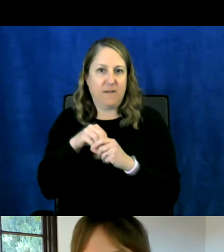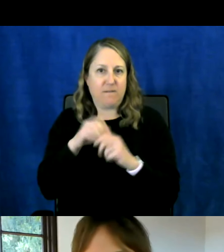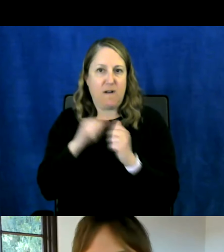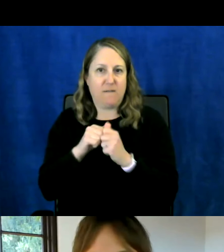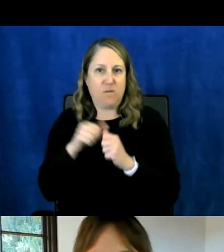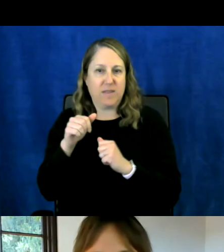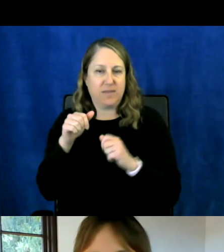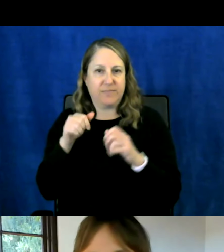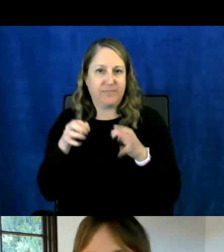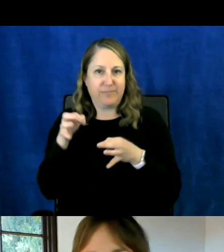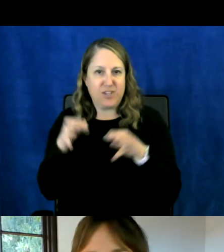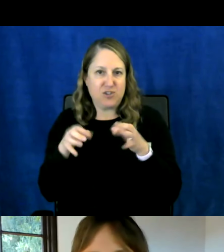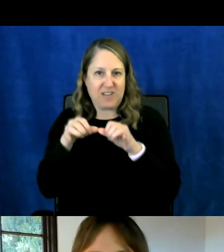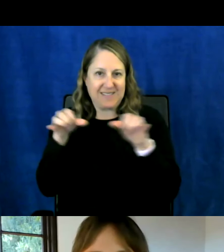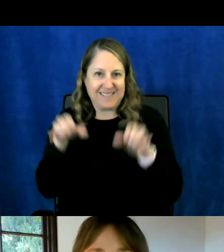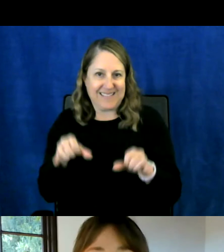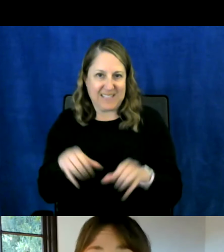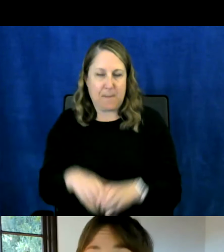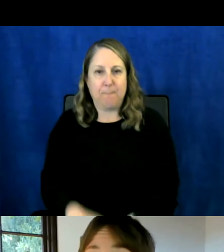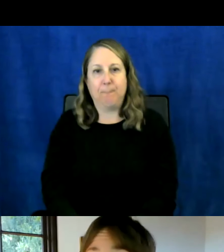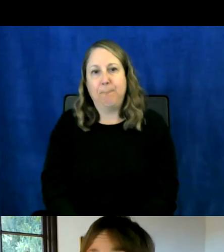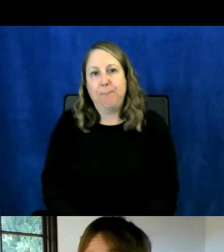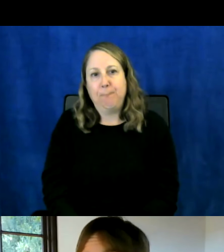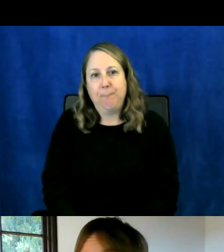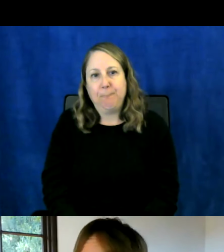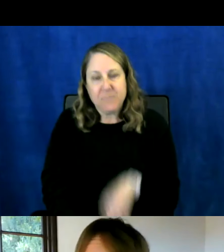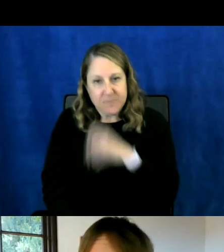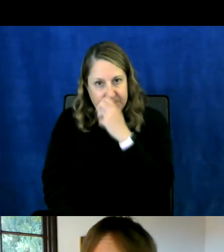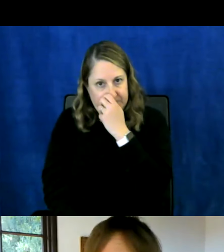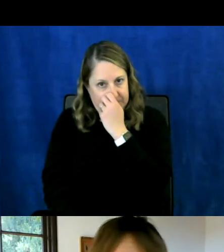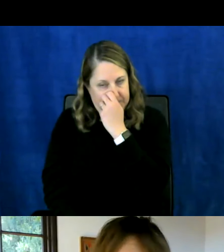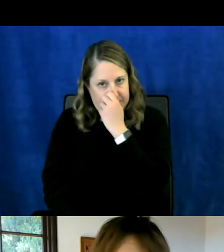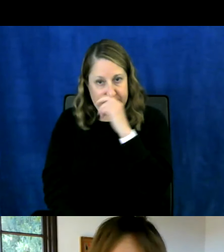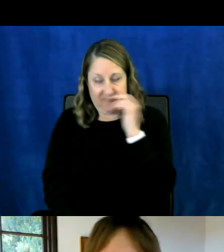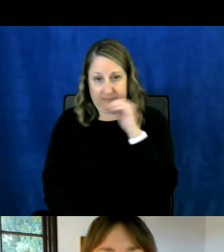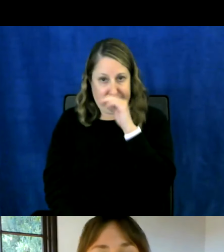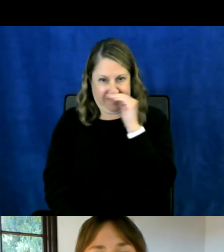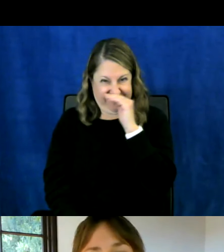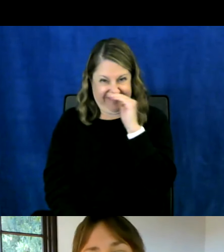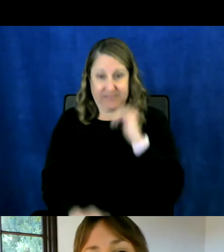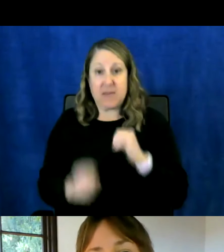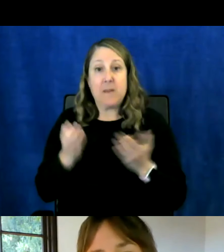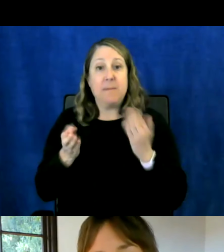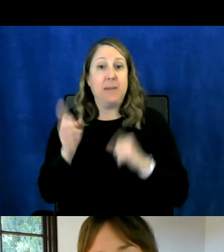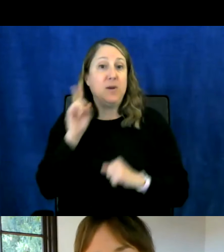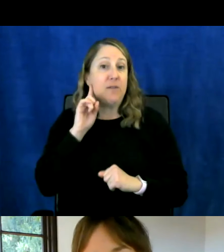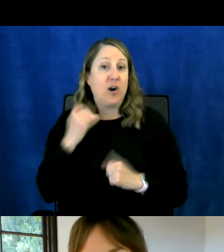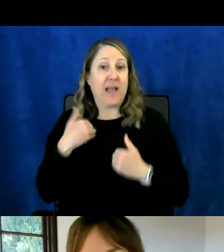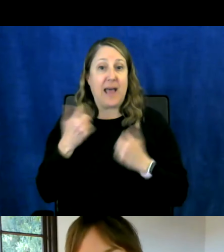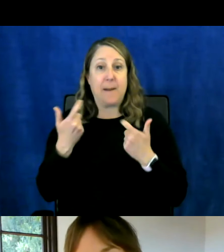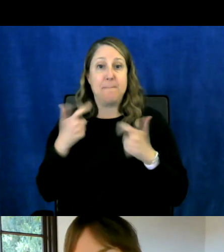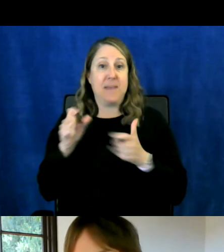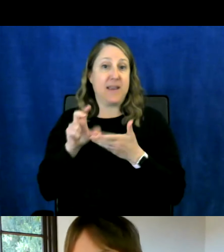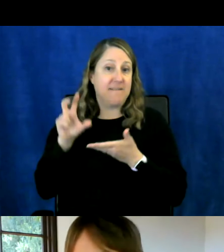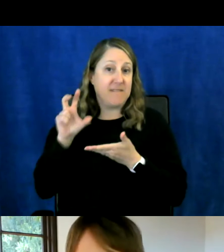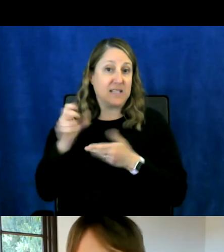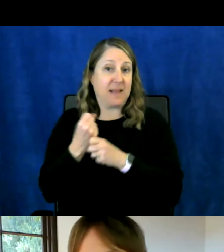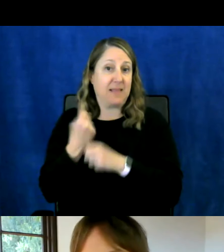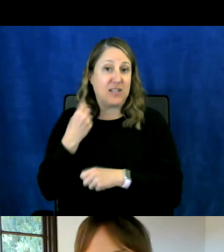carceral settings in California. You may have heard, we made a really big investment last year called the Children and Youth Behavioral